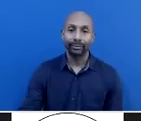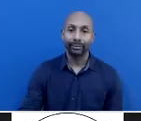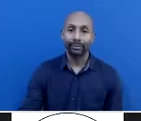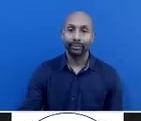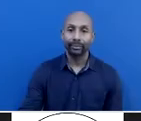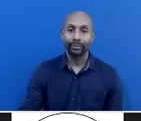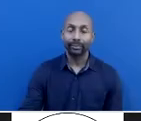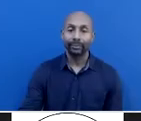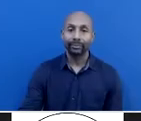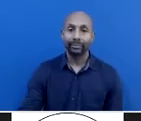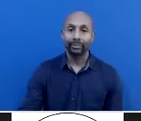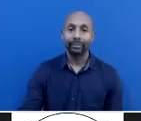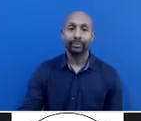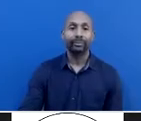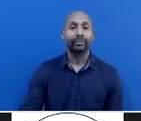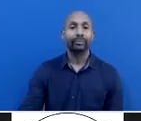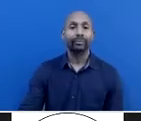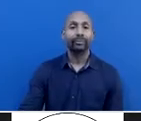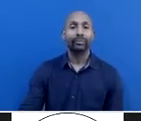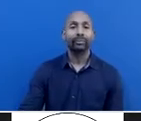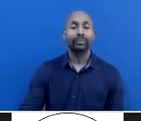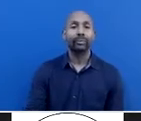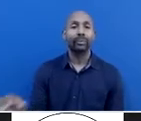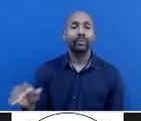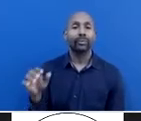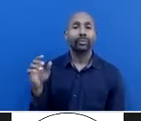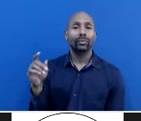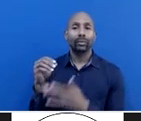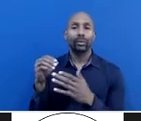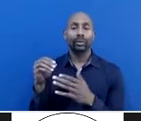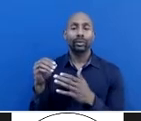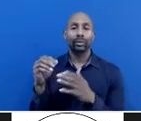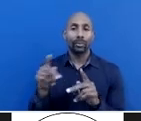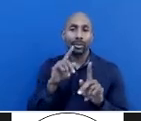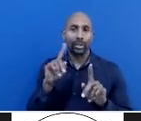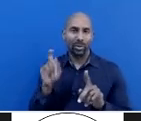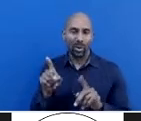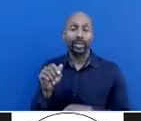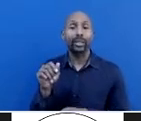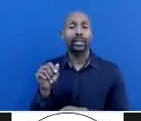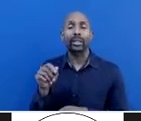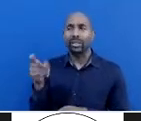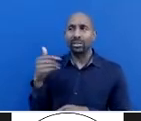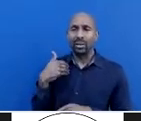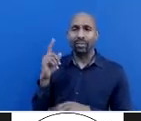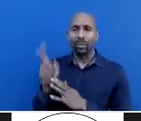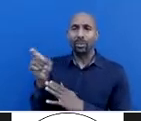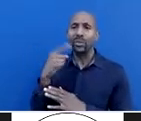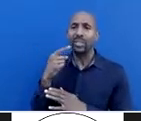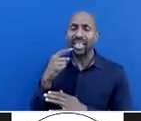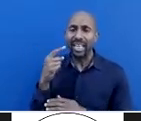There's a moment when you said like ritual of resistance, and having that kind of makes healthy